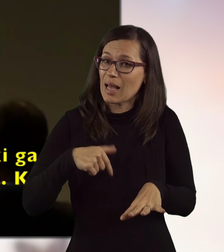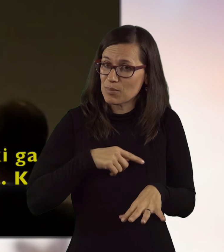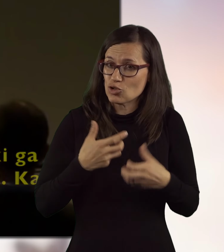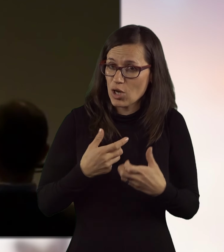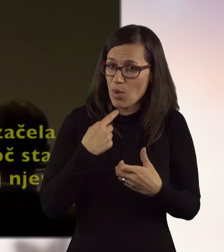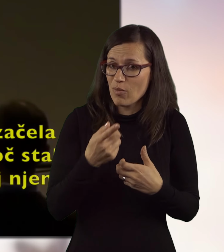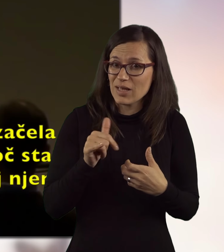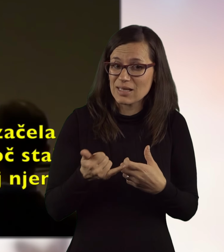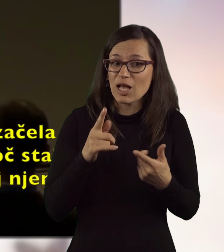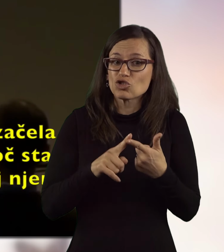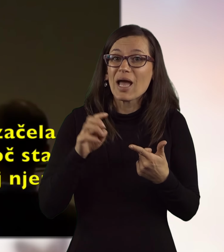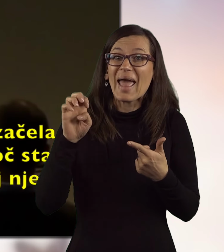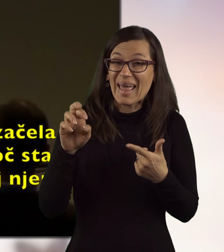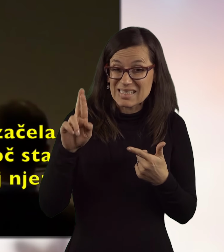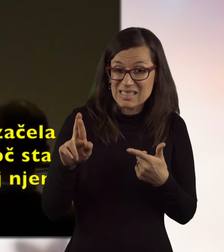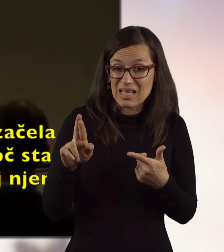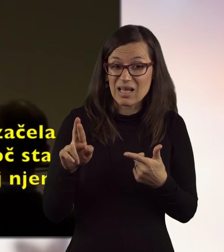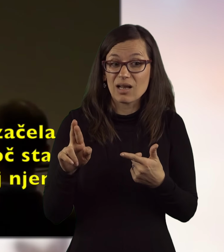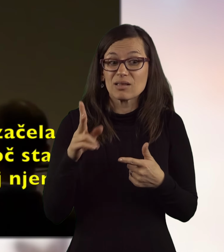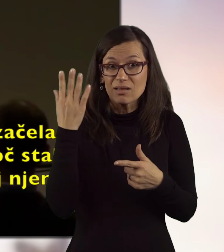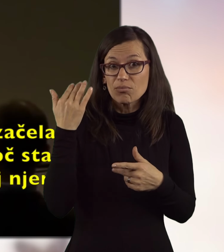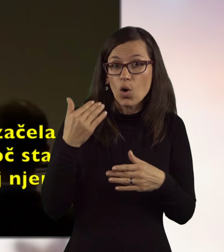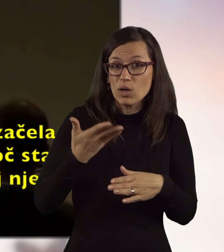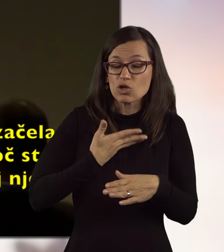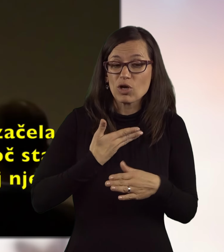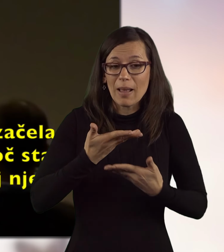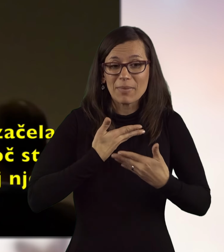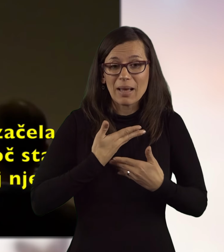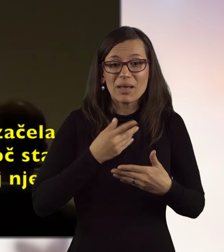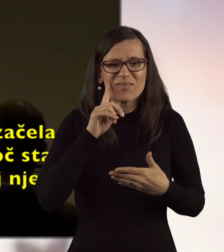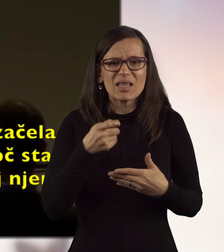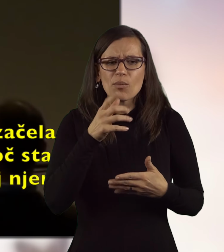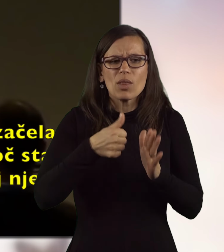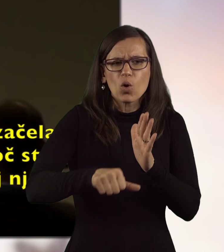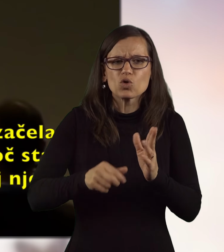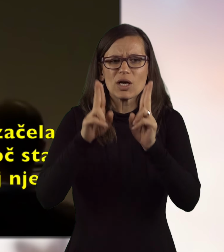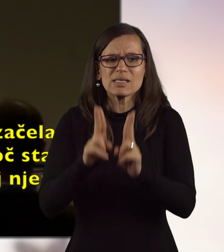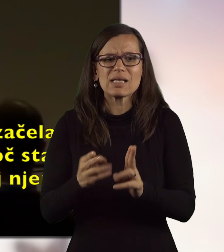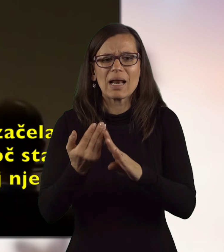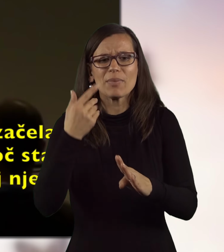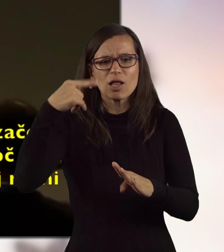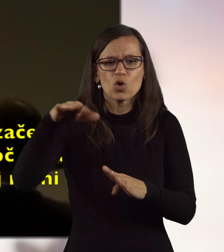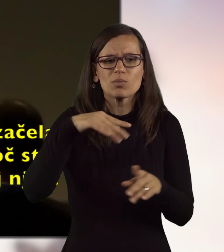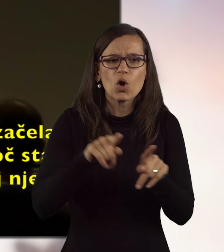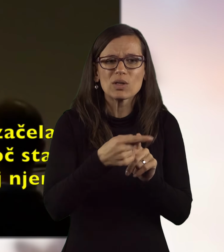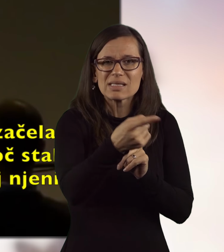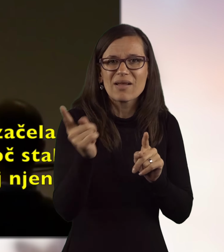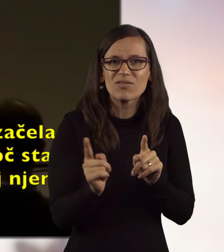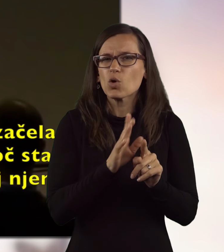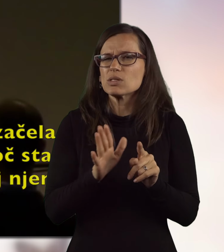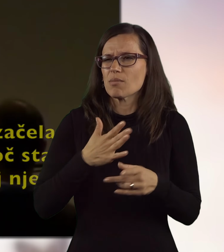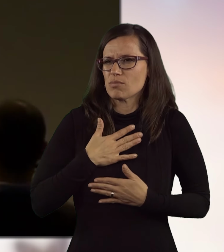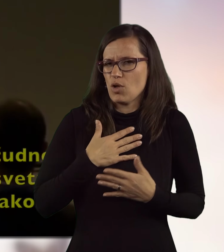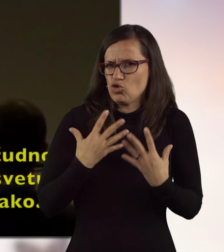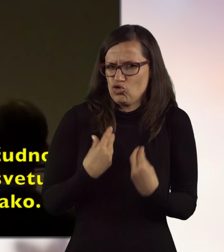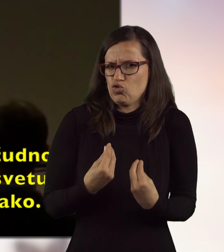are getting at is, if Esther had known in the early days of her receiving of us that she would be standing in front of those like you in all of her